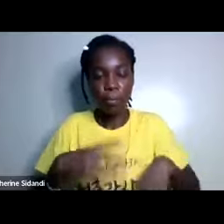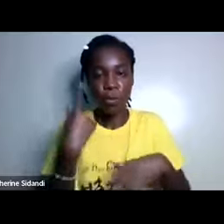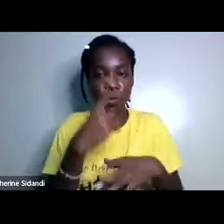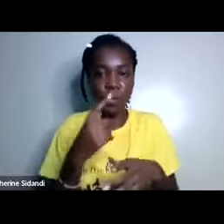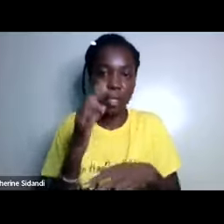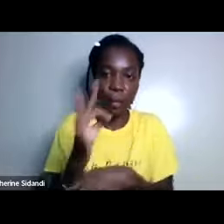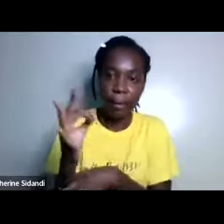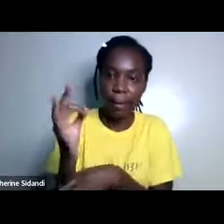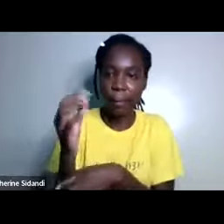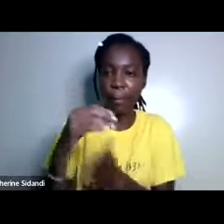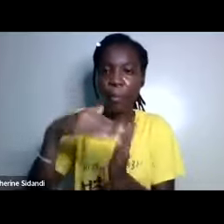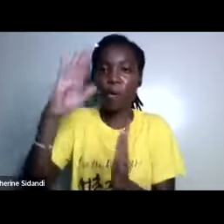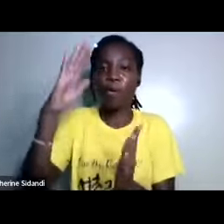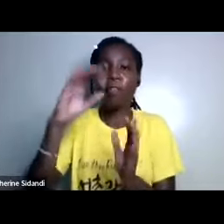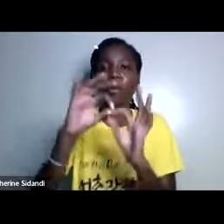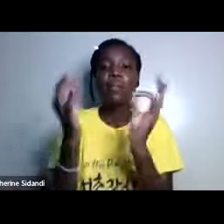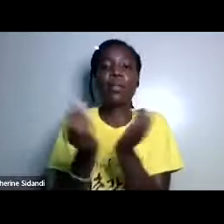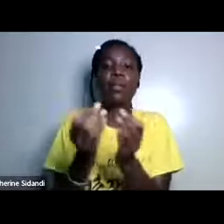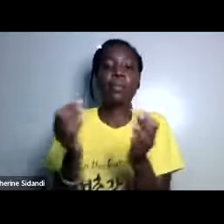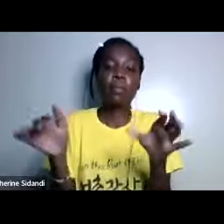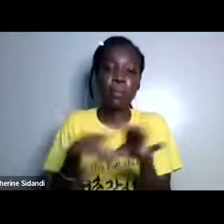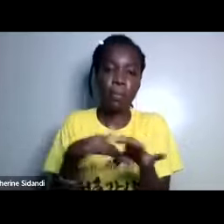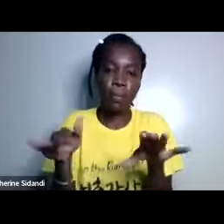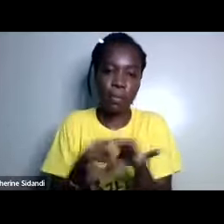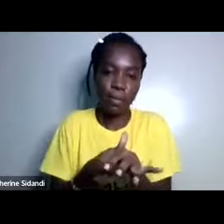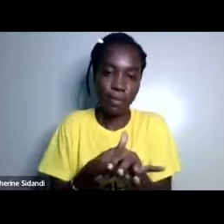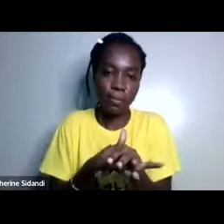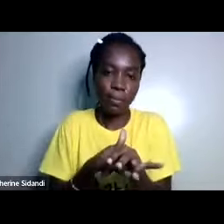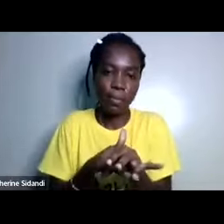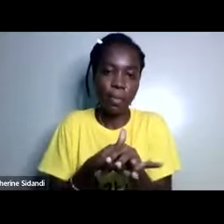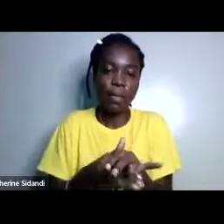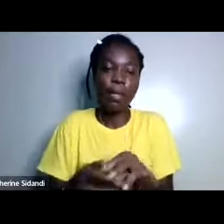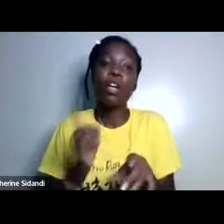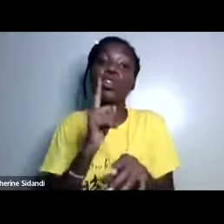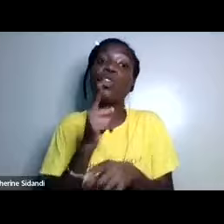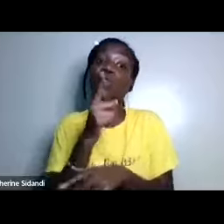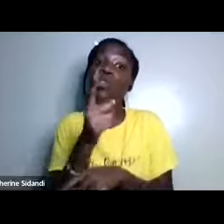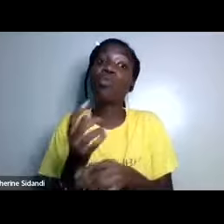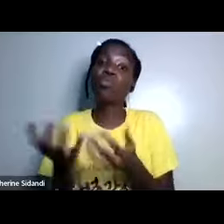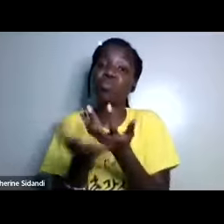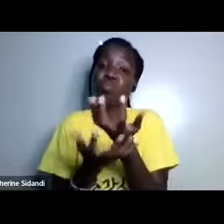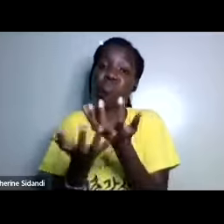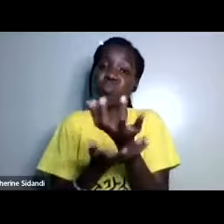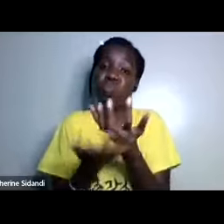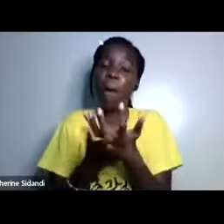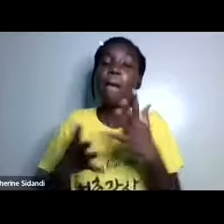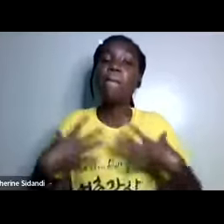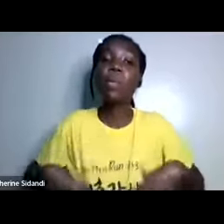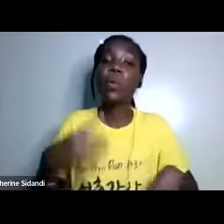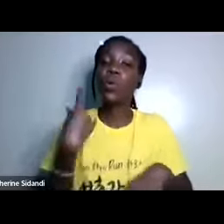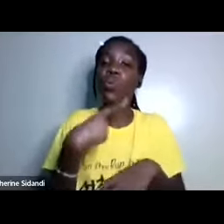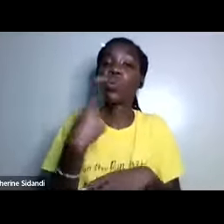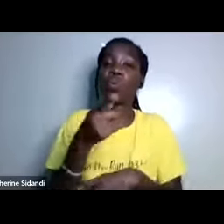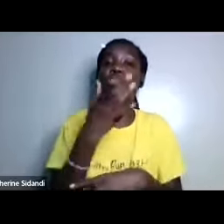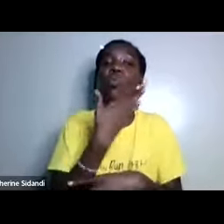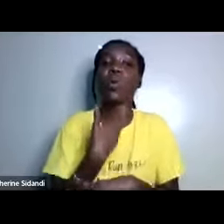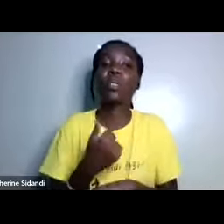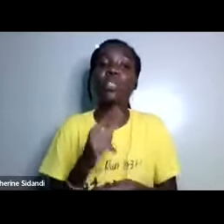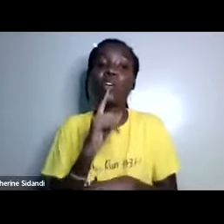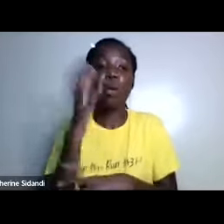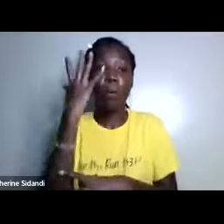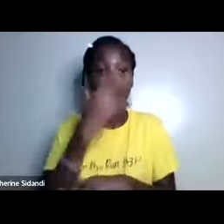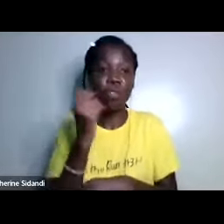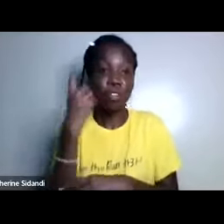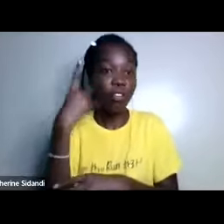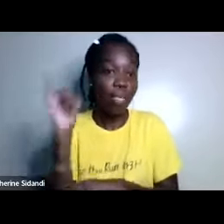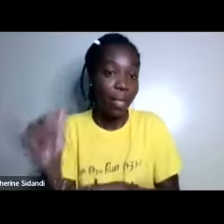family members. You don't want anyone less than 1. So you filter them to the guys who you actually want. Here's the beauty of it. Once you